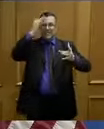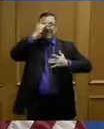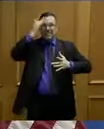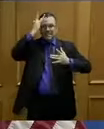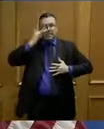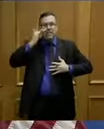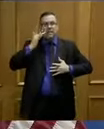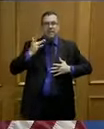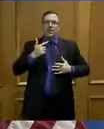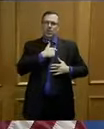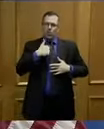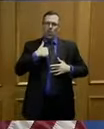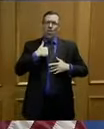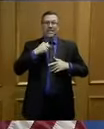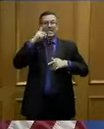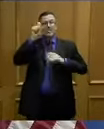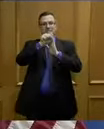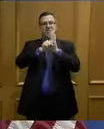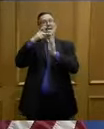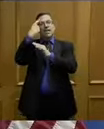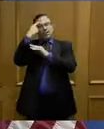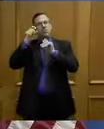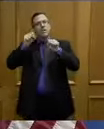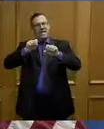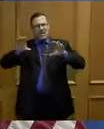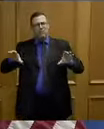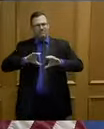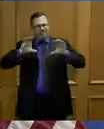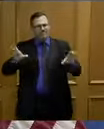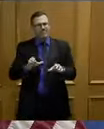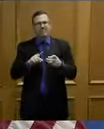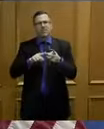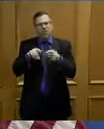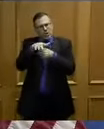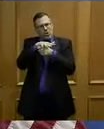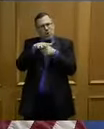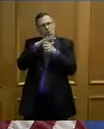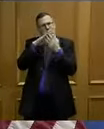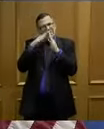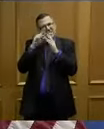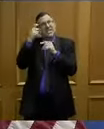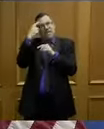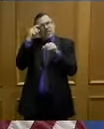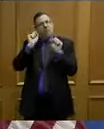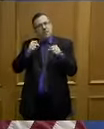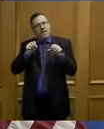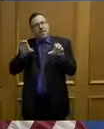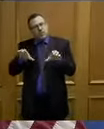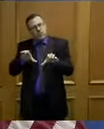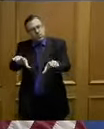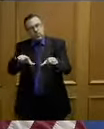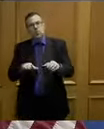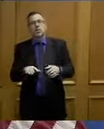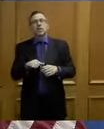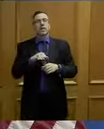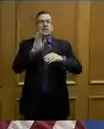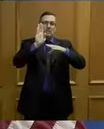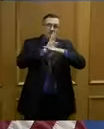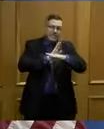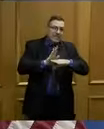lot in state government. We can do a lot in local governments. We can do a lot through the private sector. We